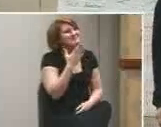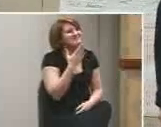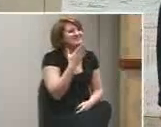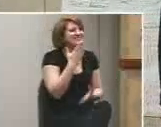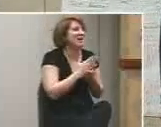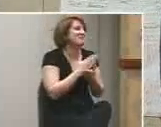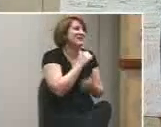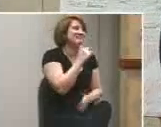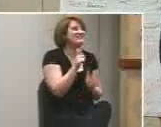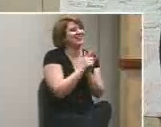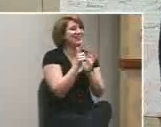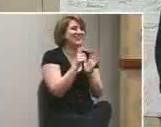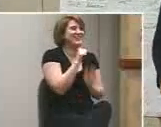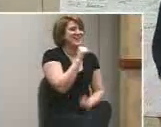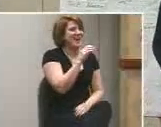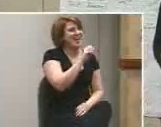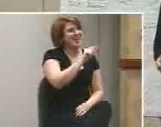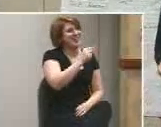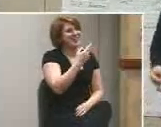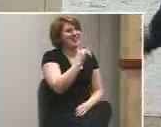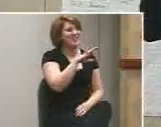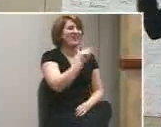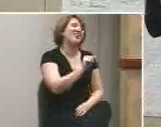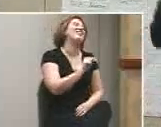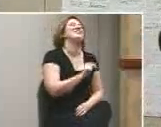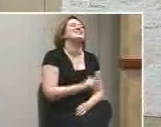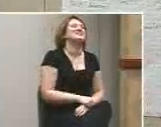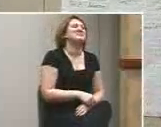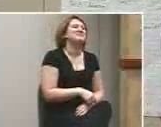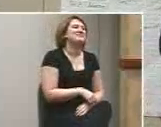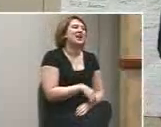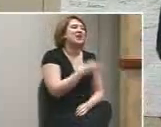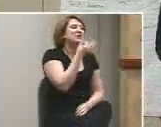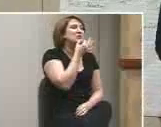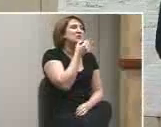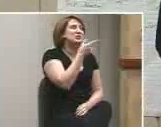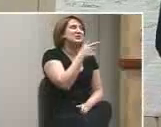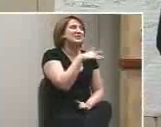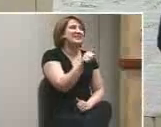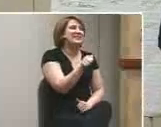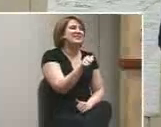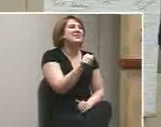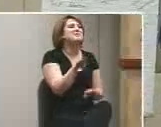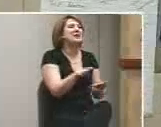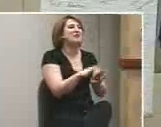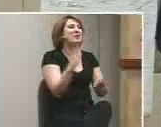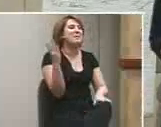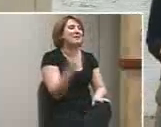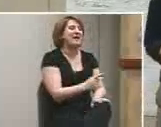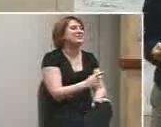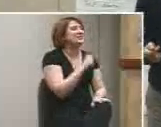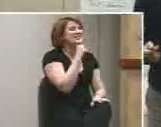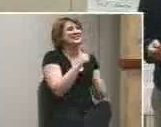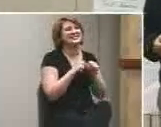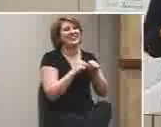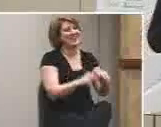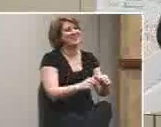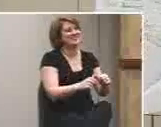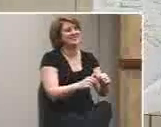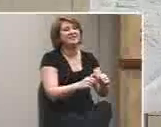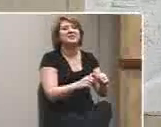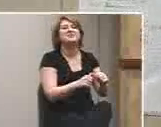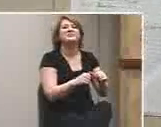illegal, unethical, and as soon as you and your hit go away, the behavior will come right back. So it doesn't last. So let's